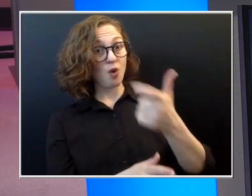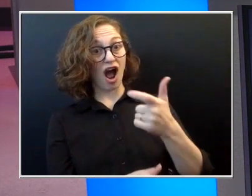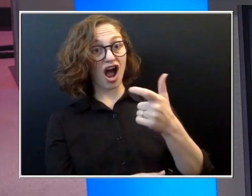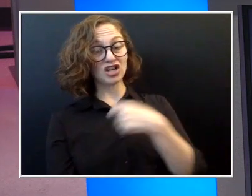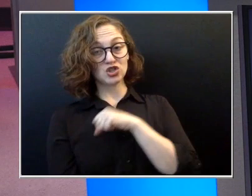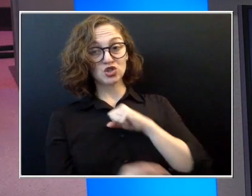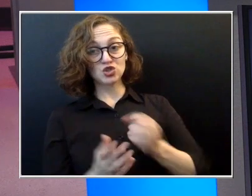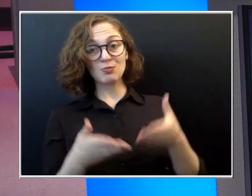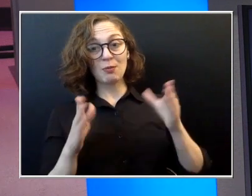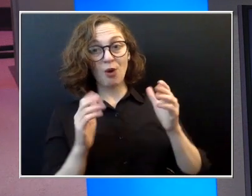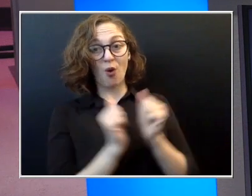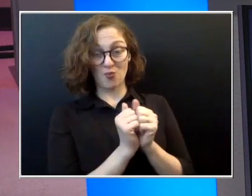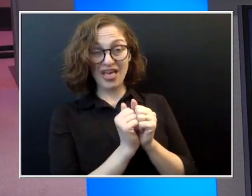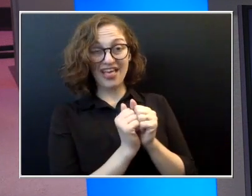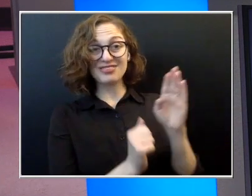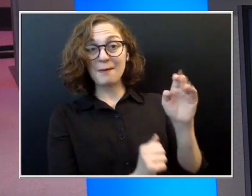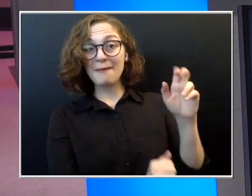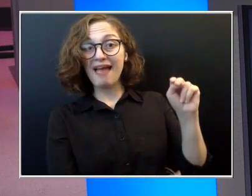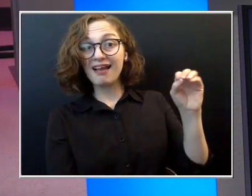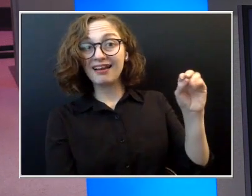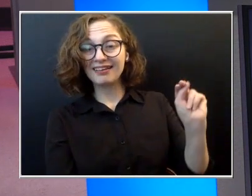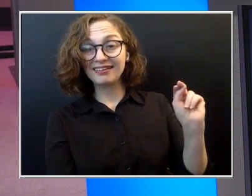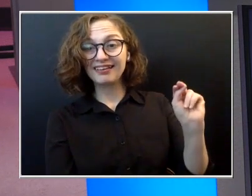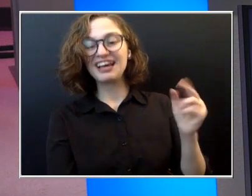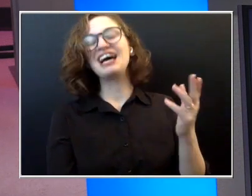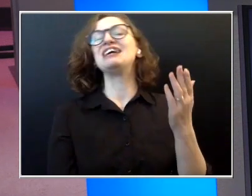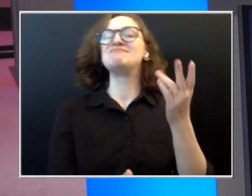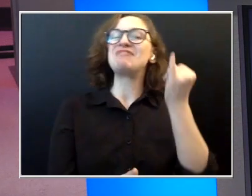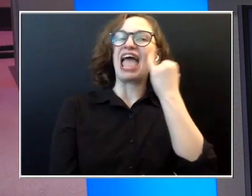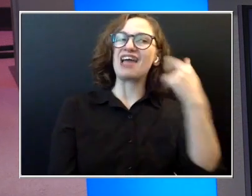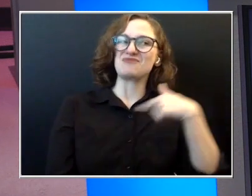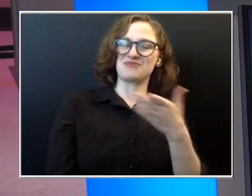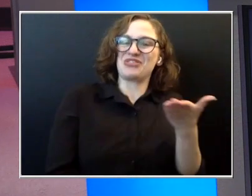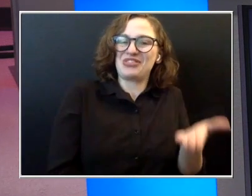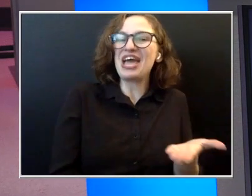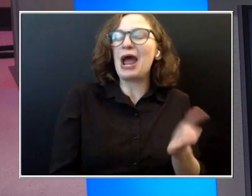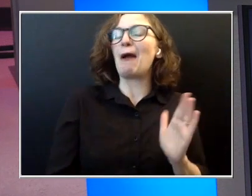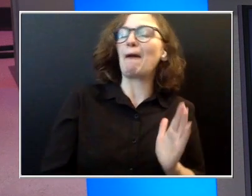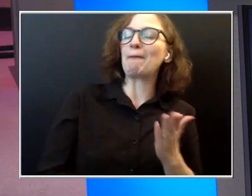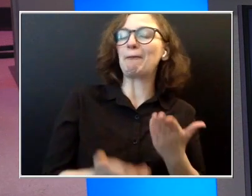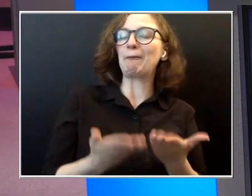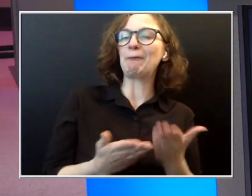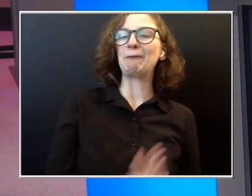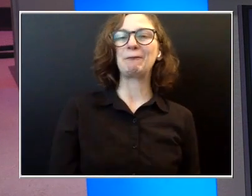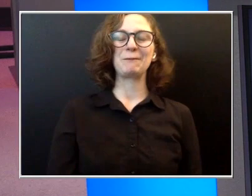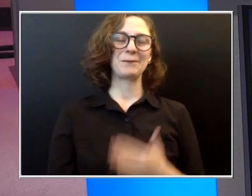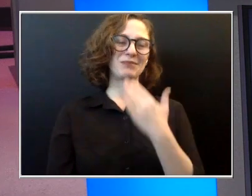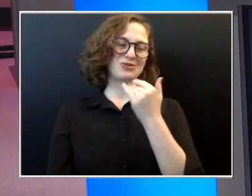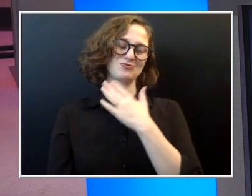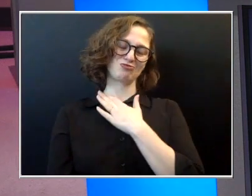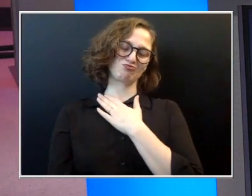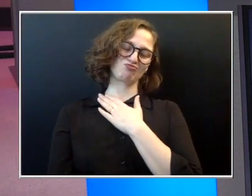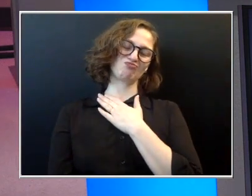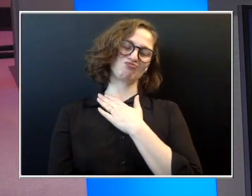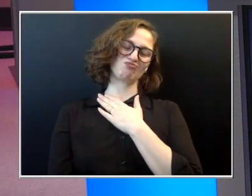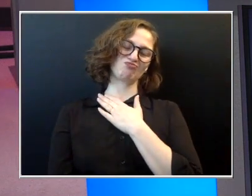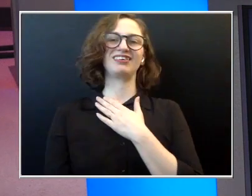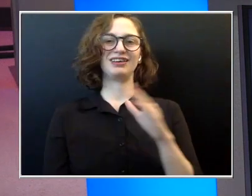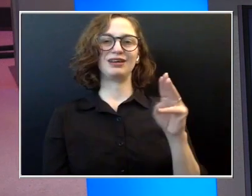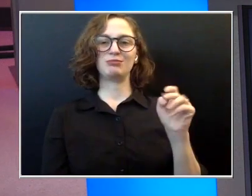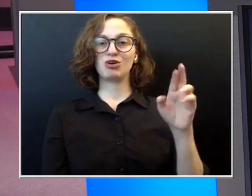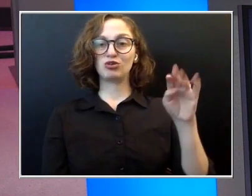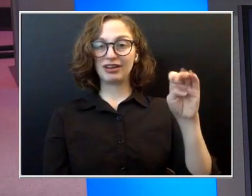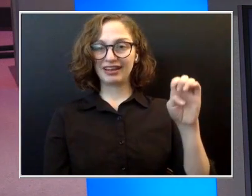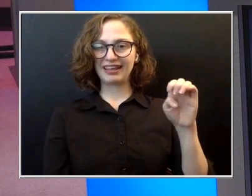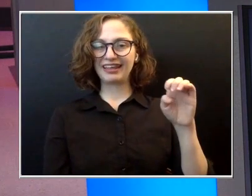to be down there or not, but we might be. That's sweet. Marie has another question for Rick. You're going to get this a lot. You probably got this from your